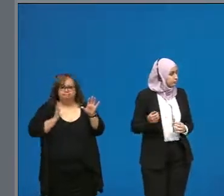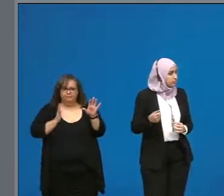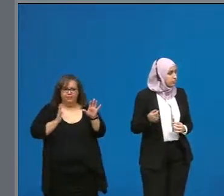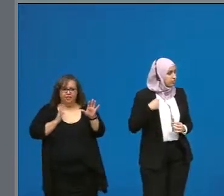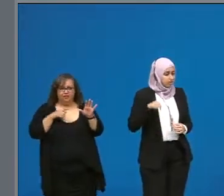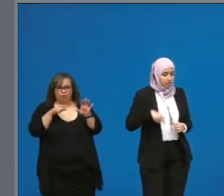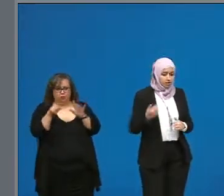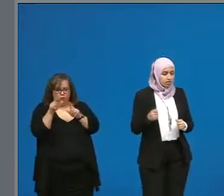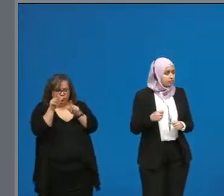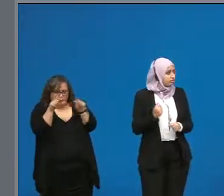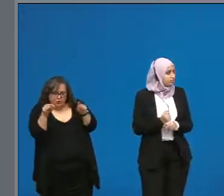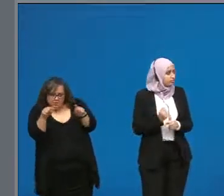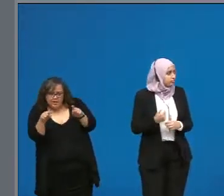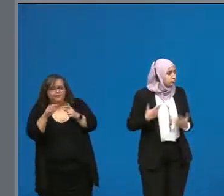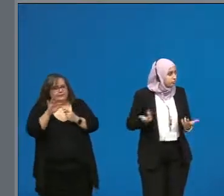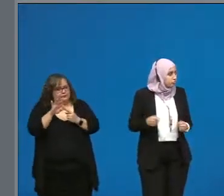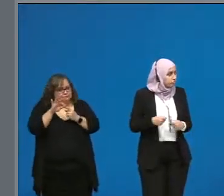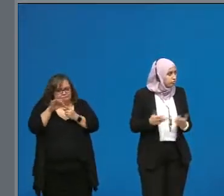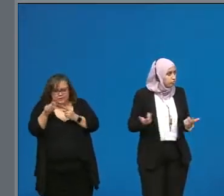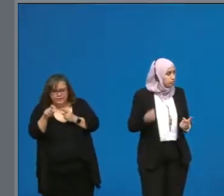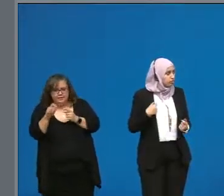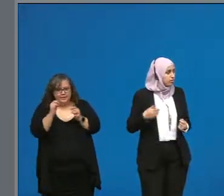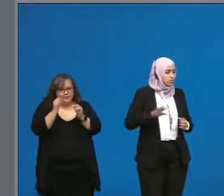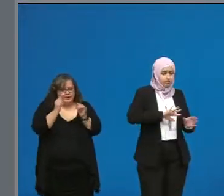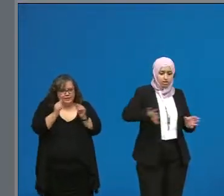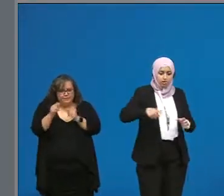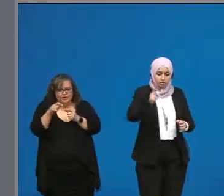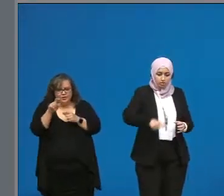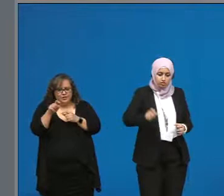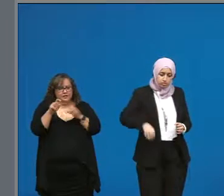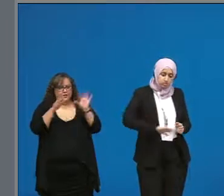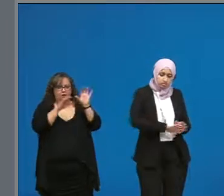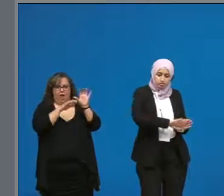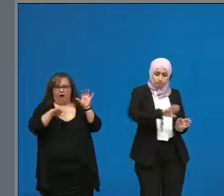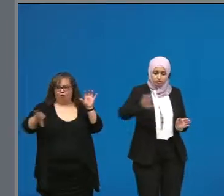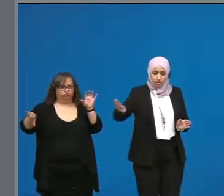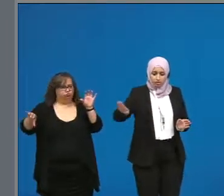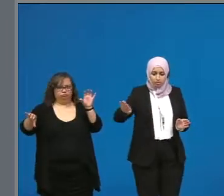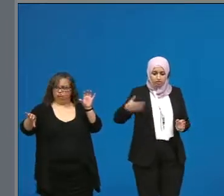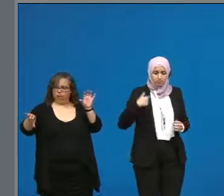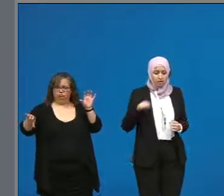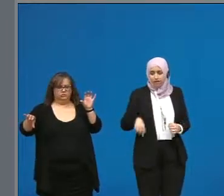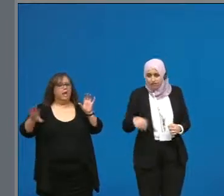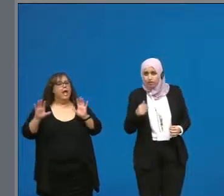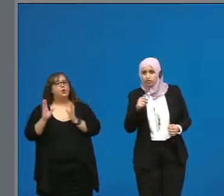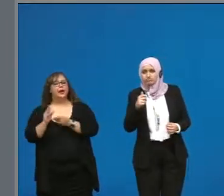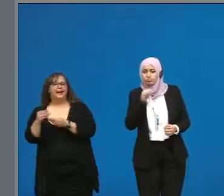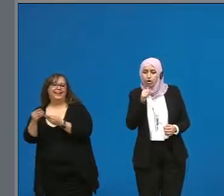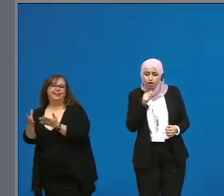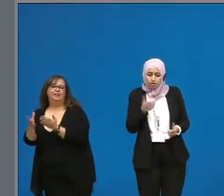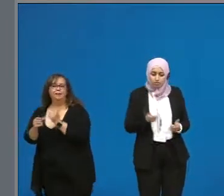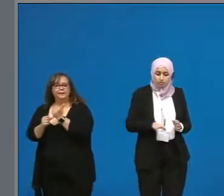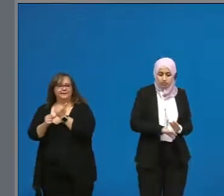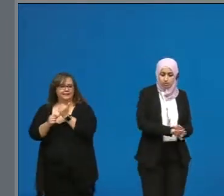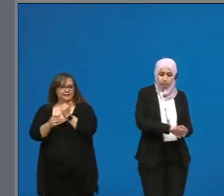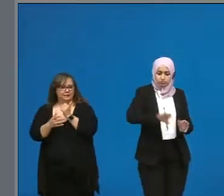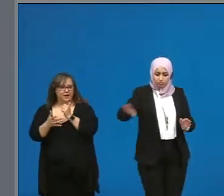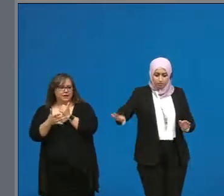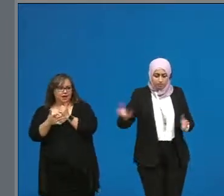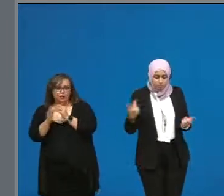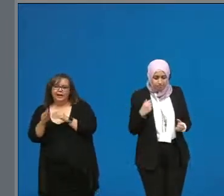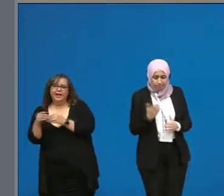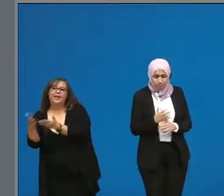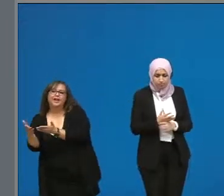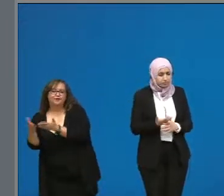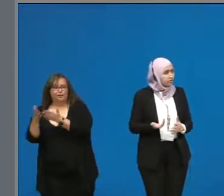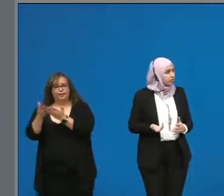with students with individual needs, we're now putting them way far outside the circle. We're giving them assistive technology, we're giving them tools, we're